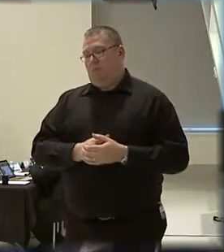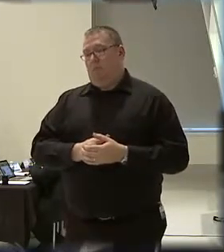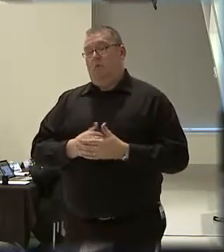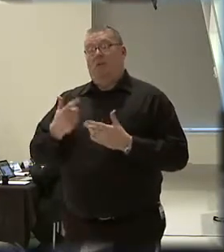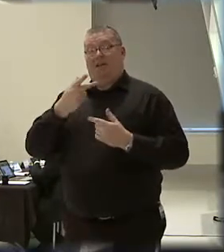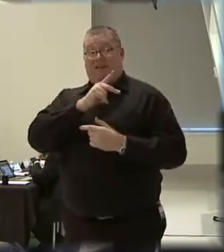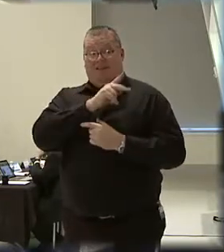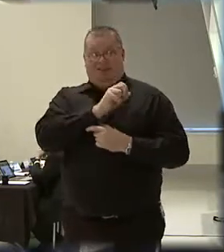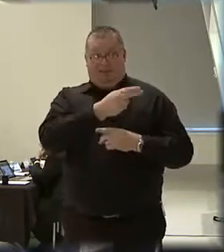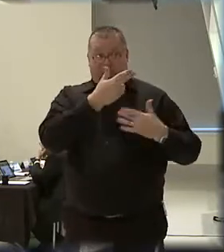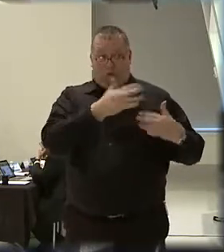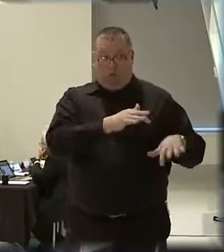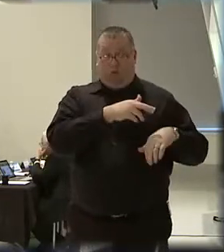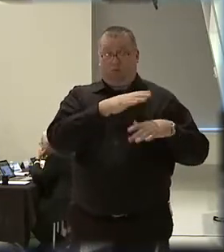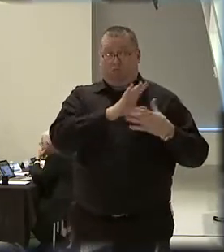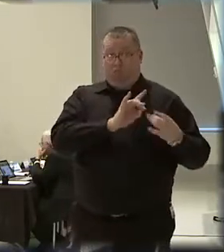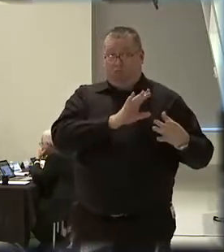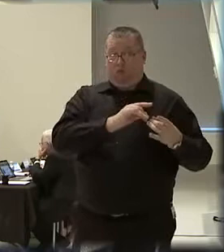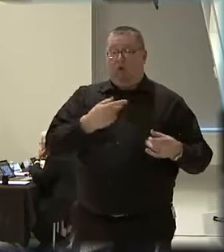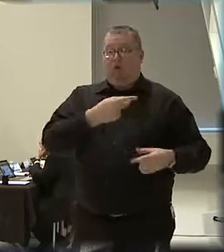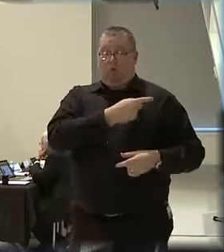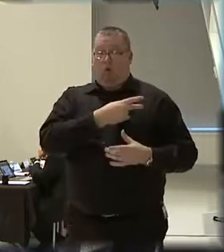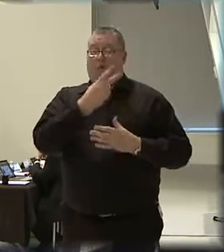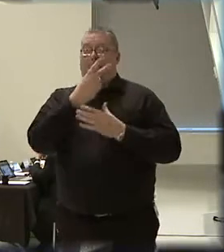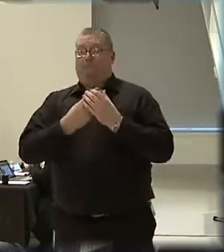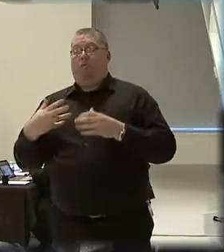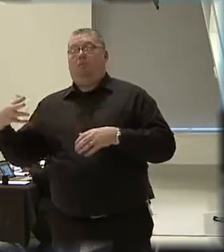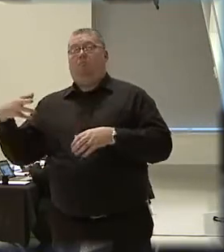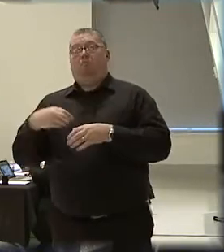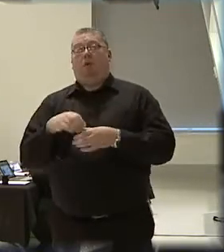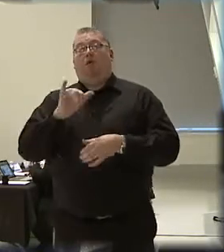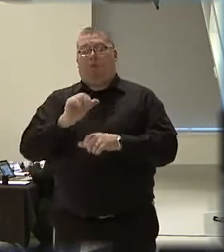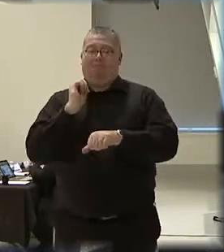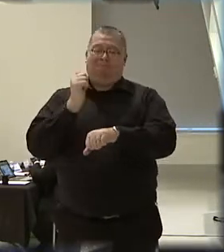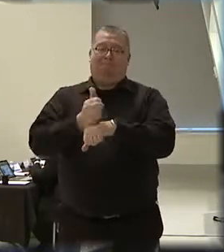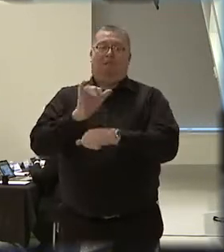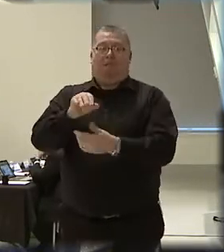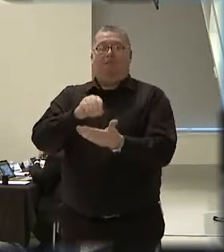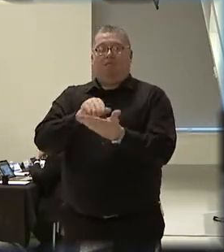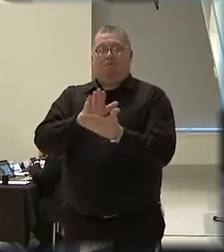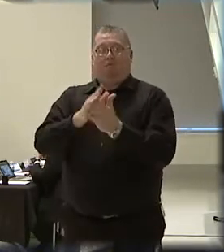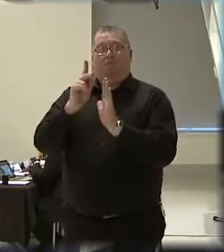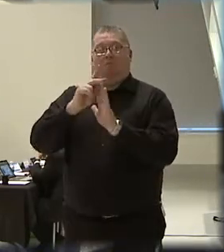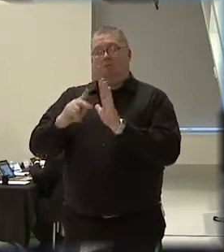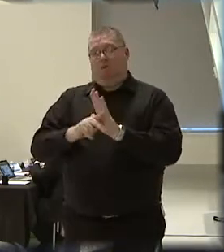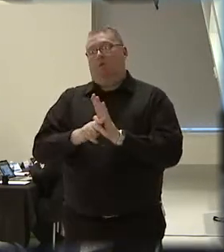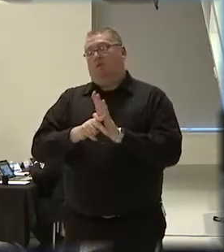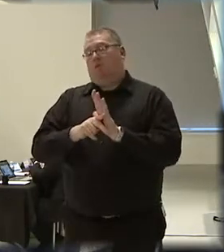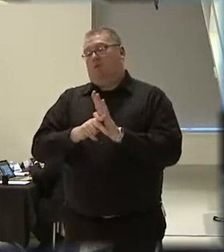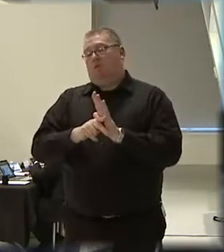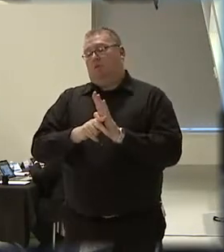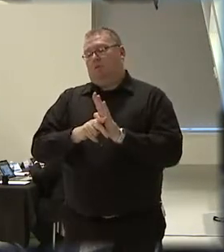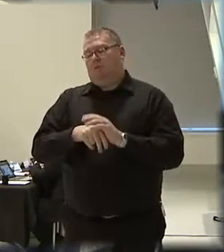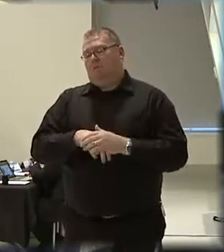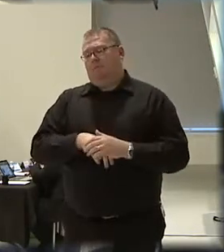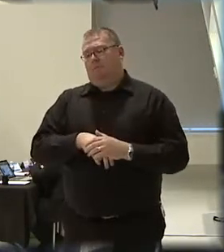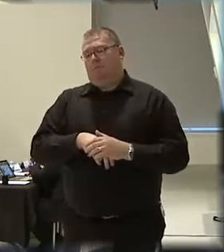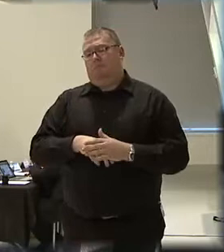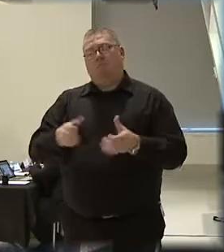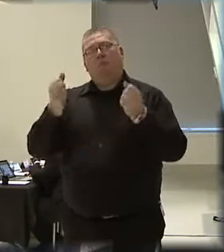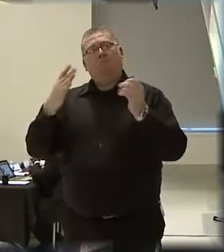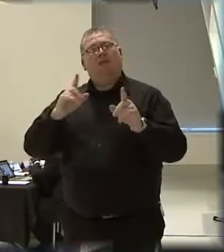it. We both participated in the making of this document. It has